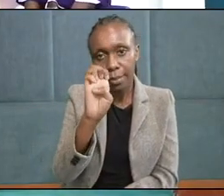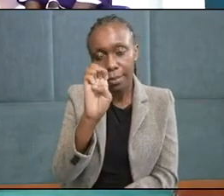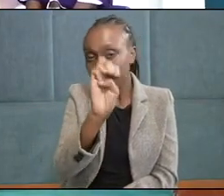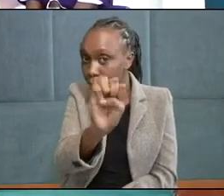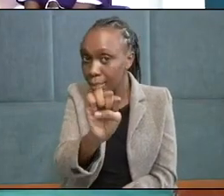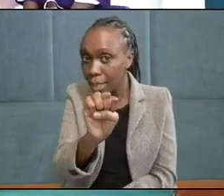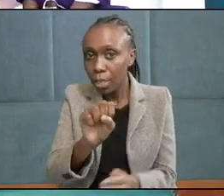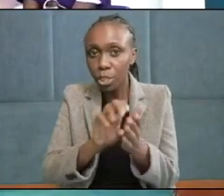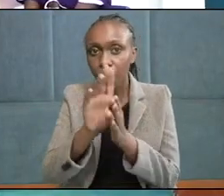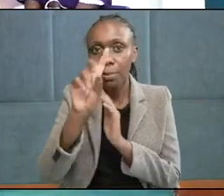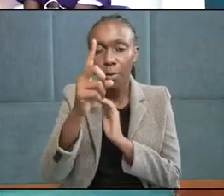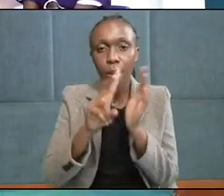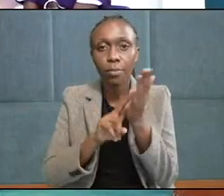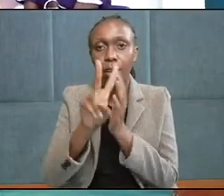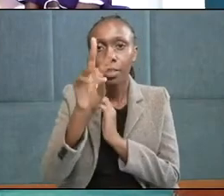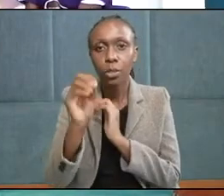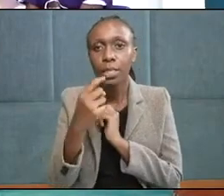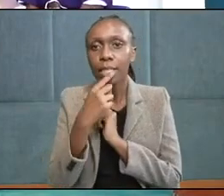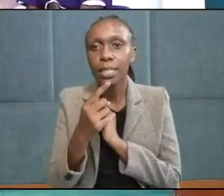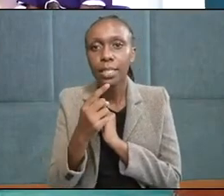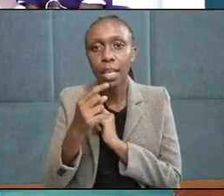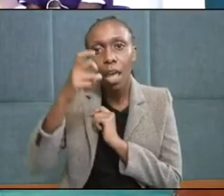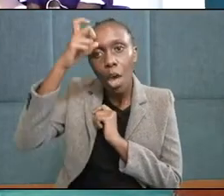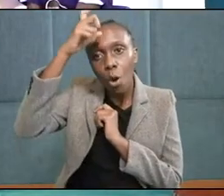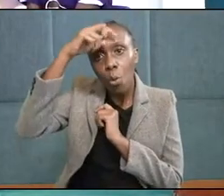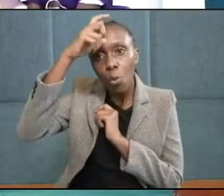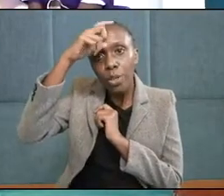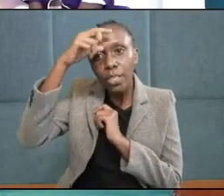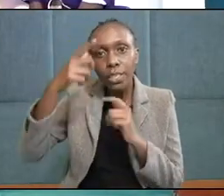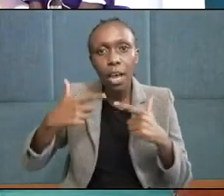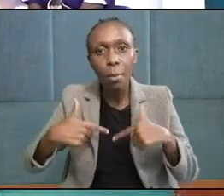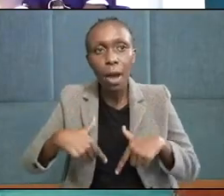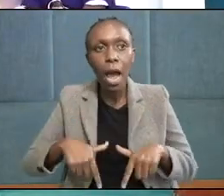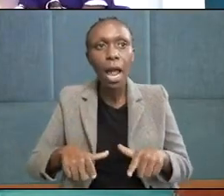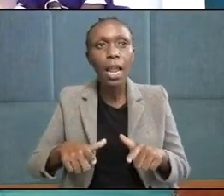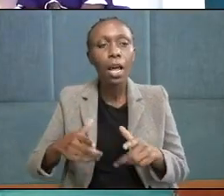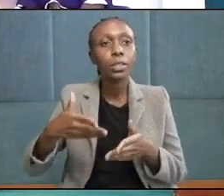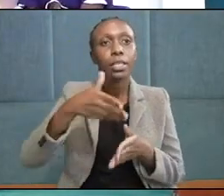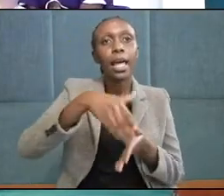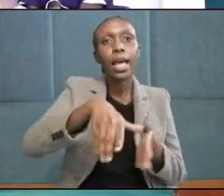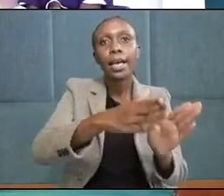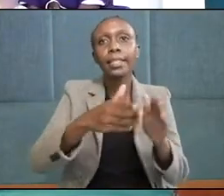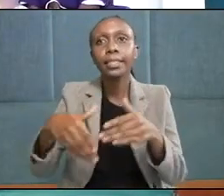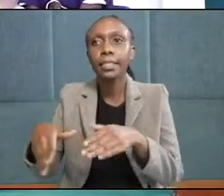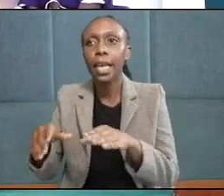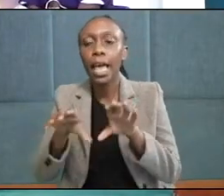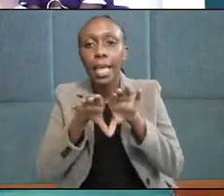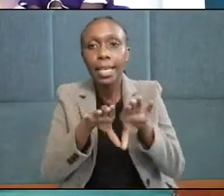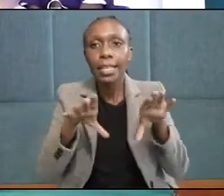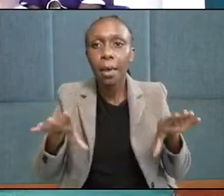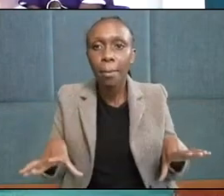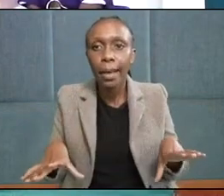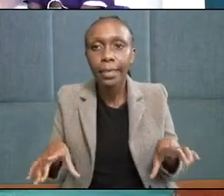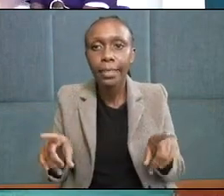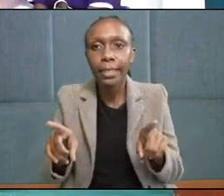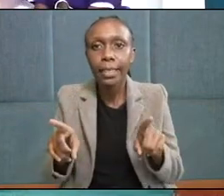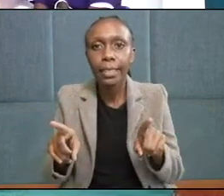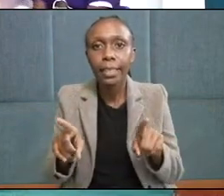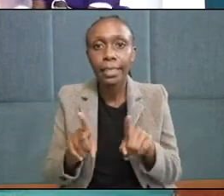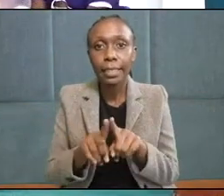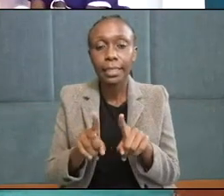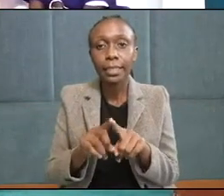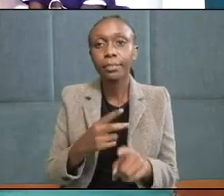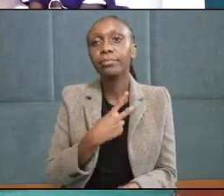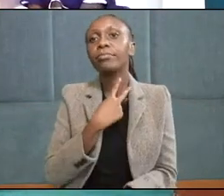It says, wisdom cries aloud in the street. In the marketplace she raises